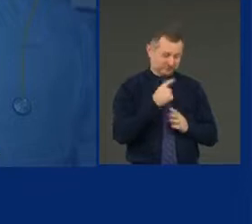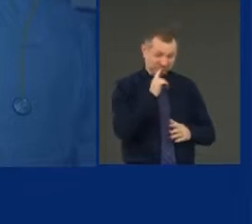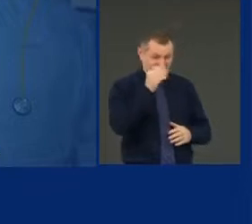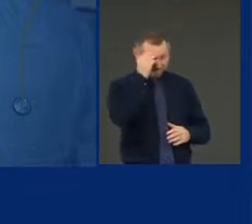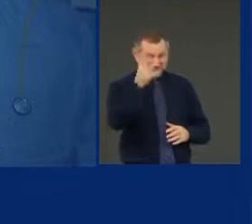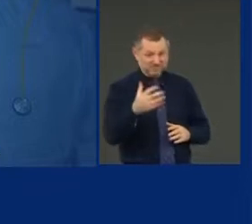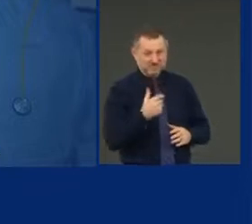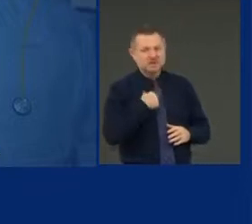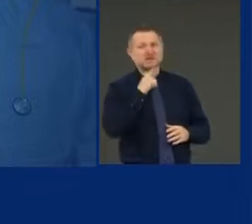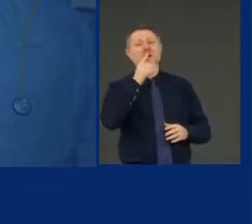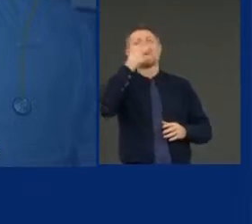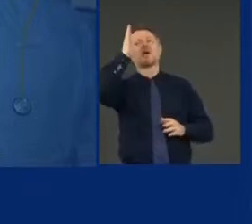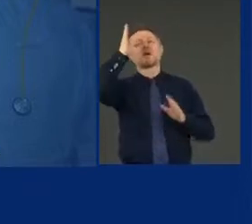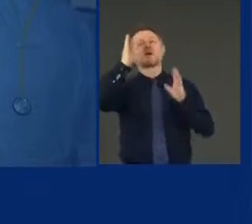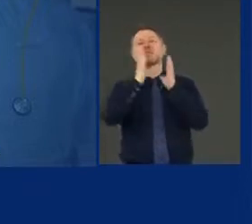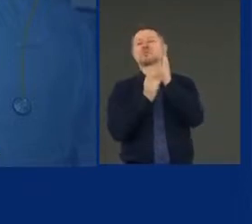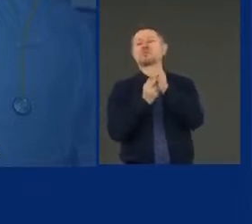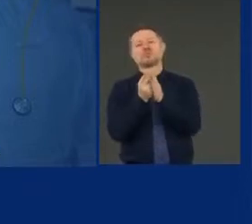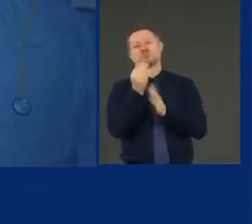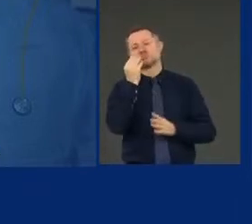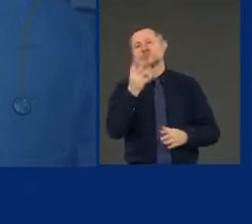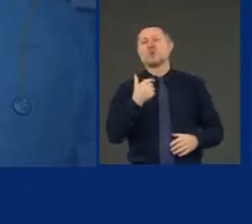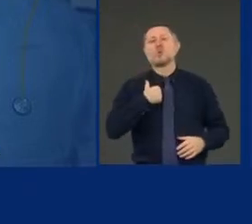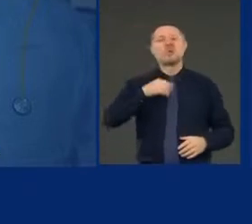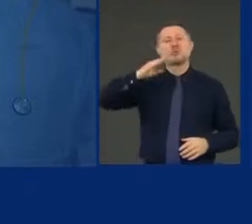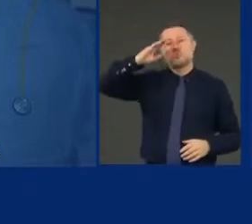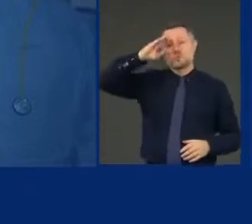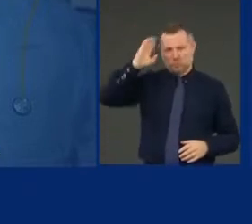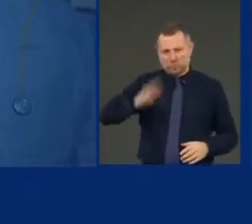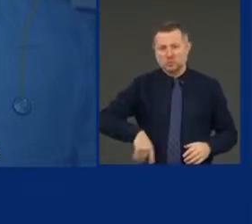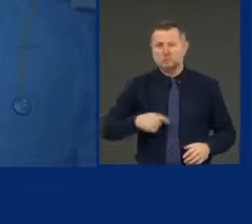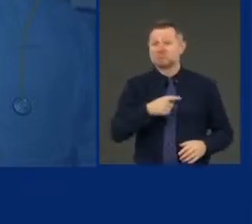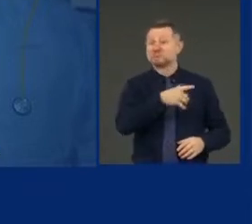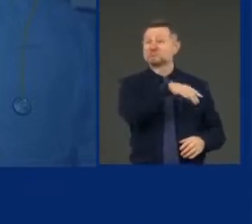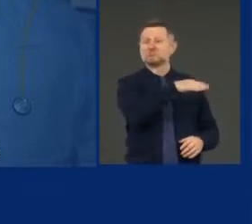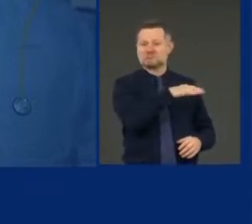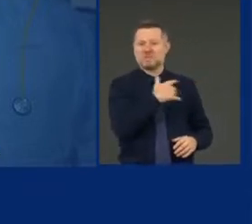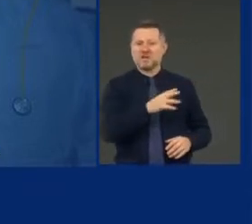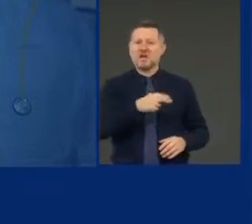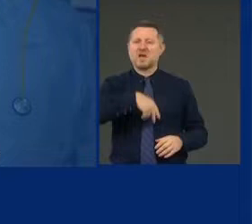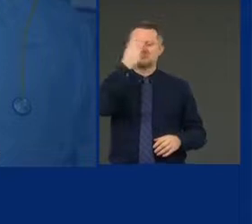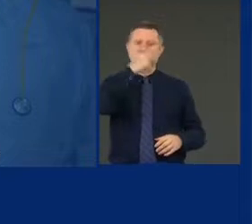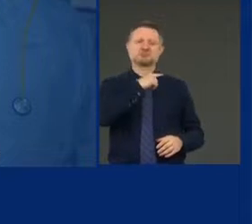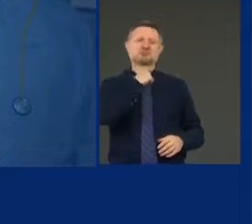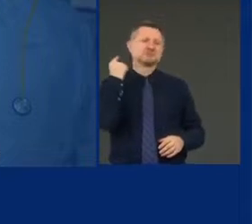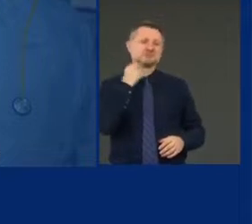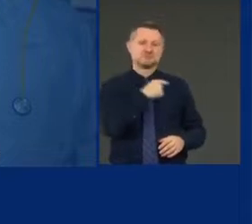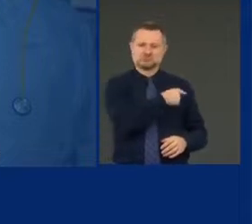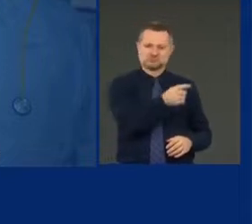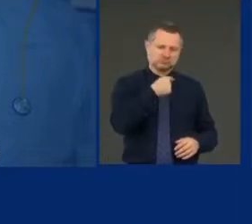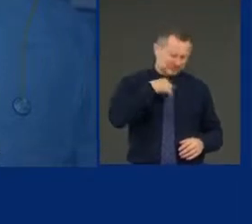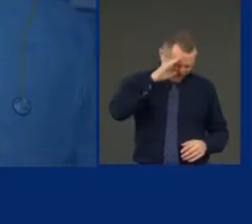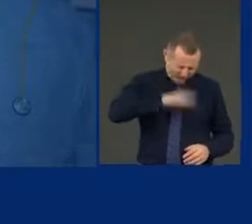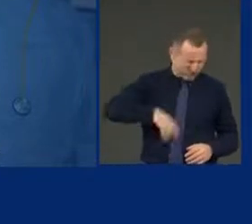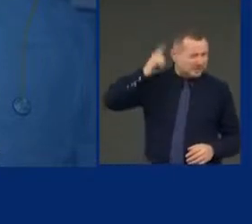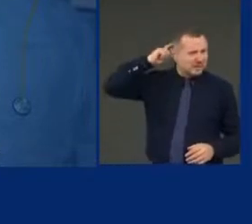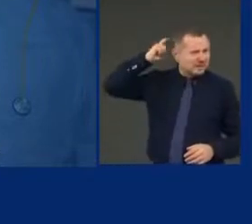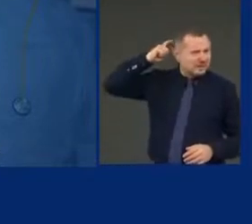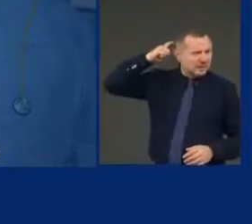truth. I knew they were putting themselves at risk. I knew it.